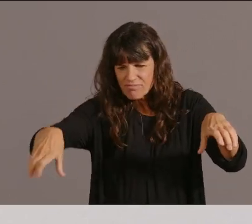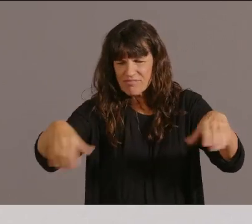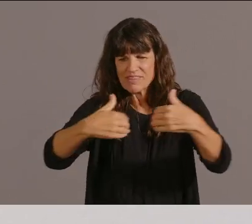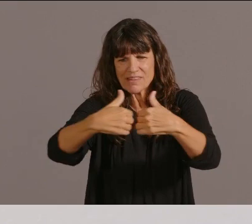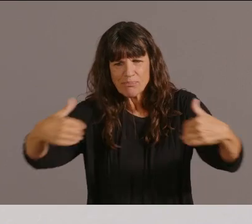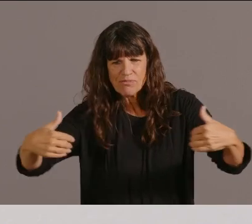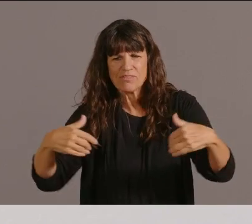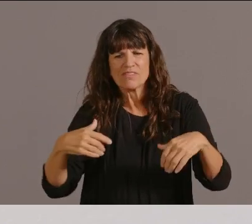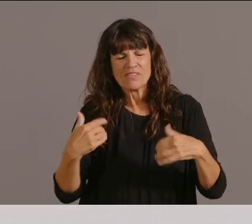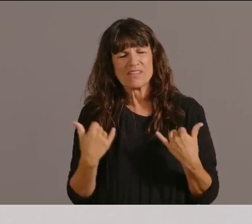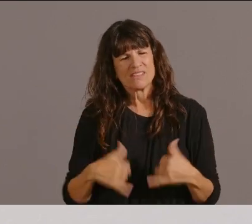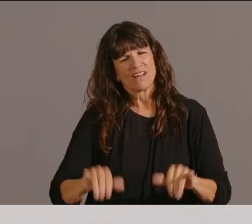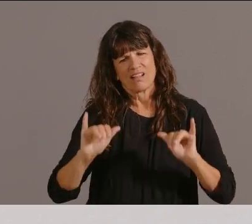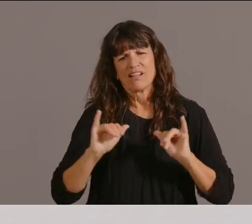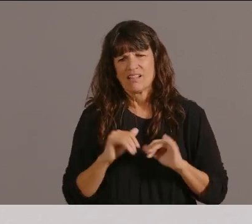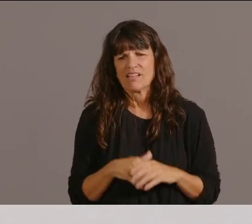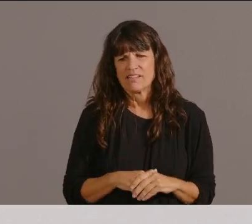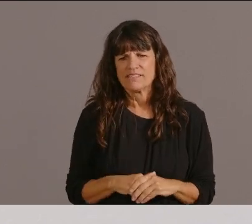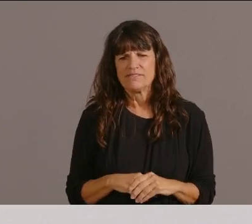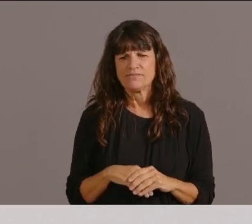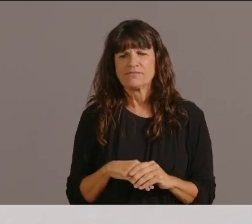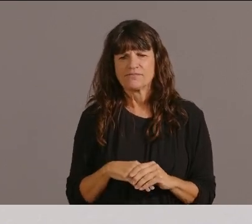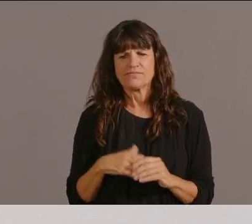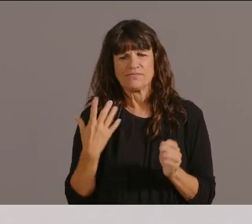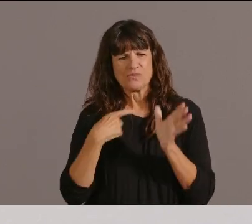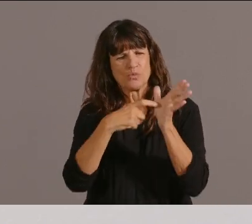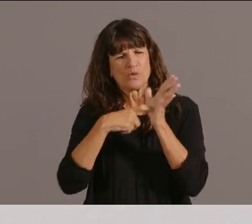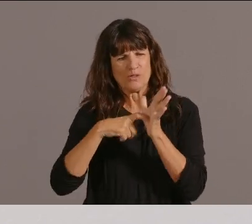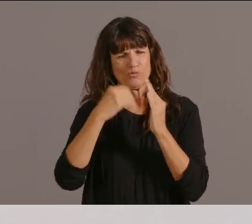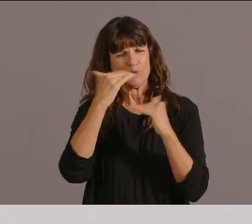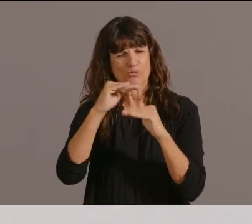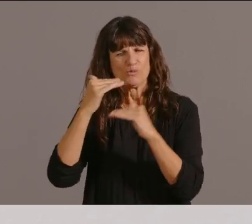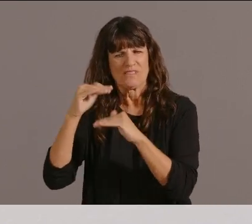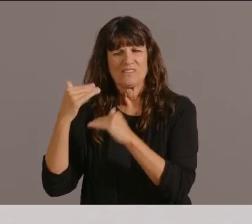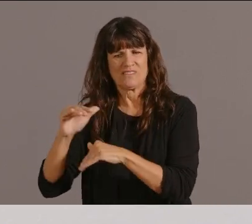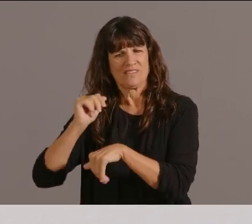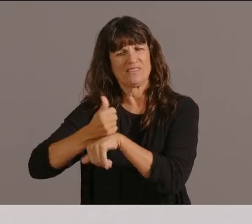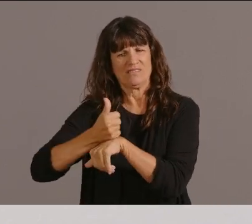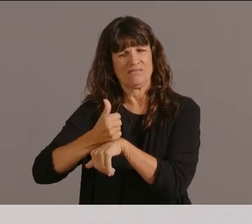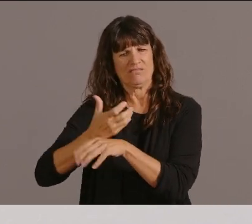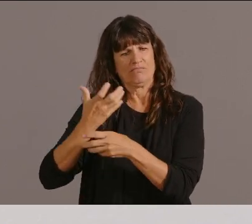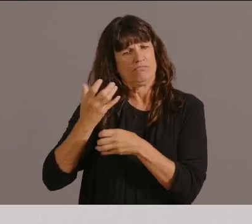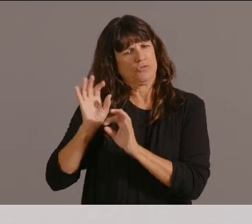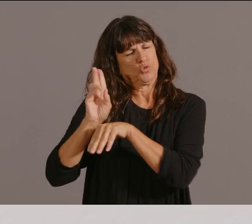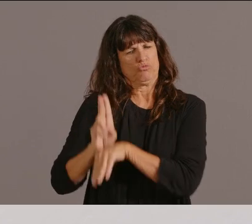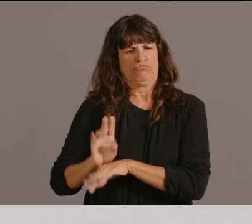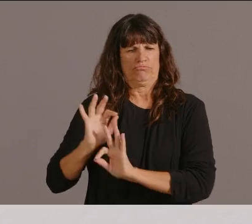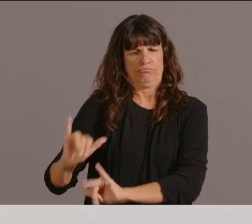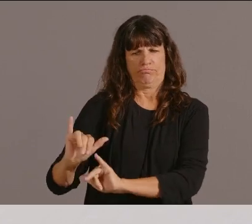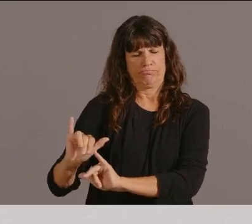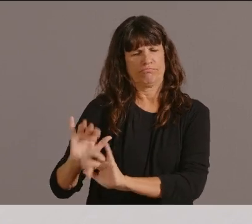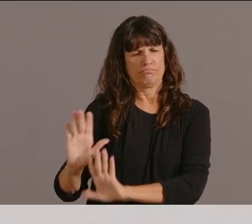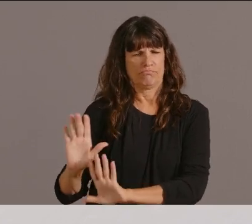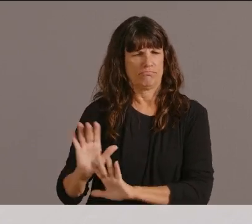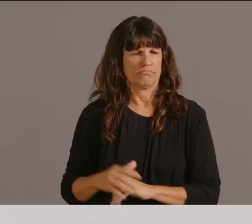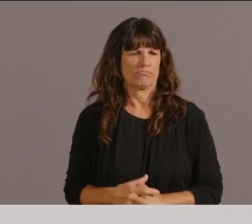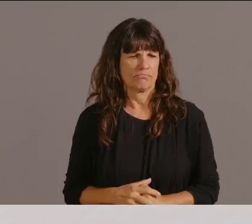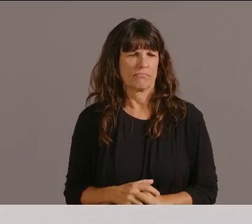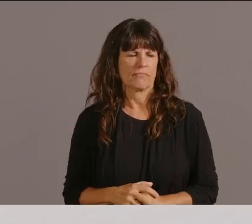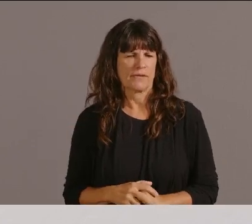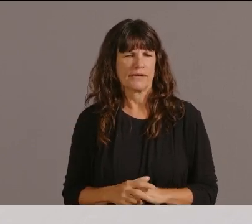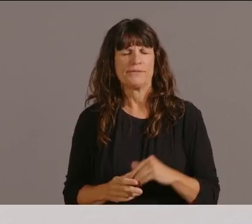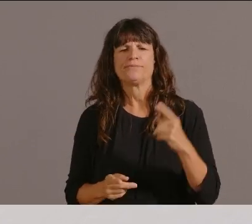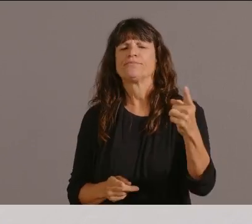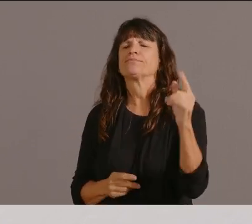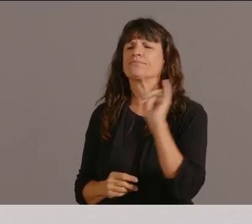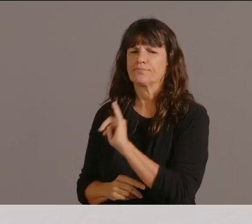confident about the mitigation strategies that are still in place. And again,